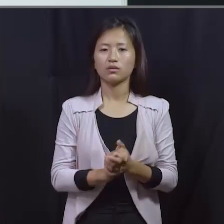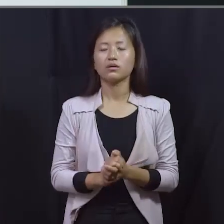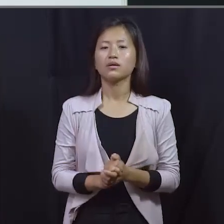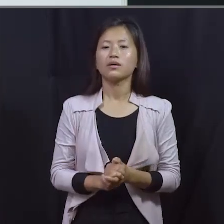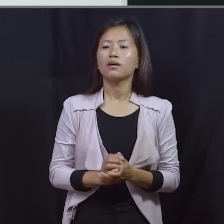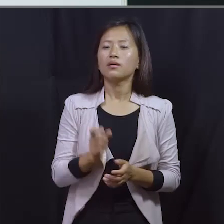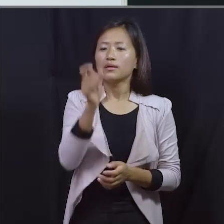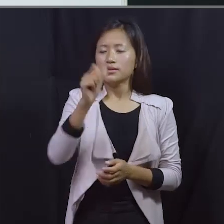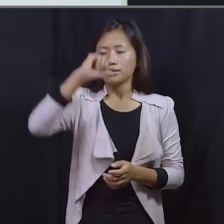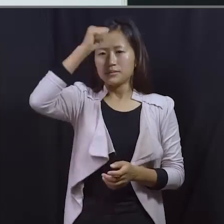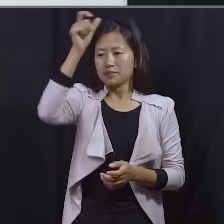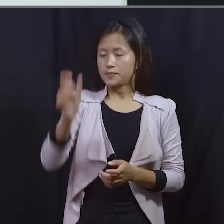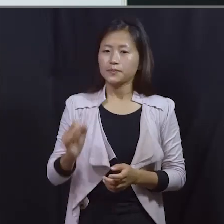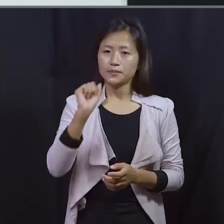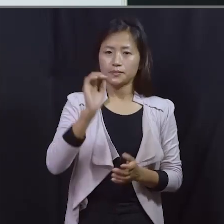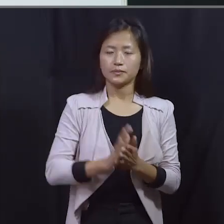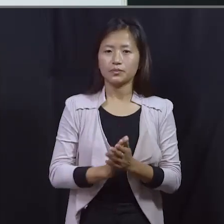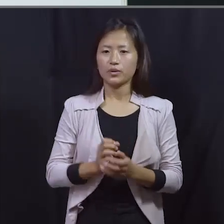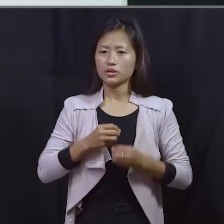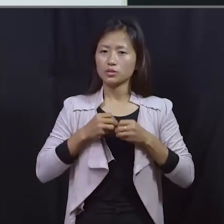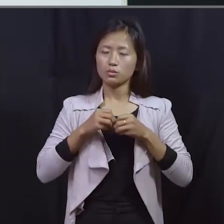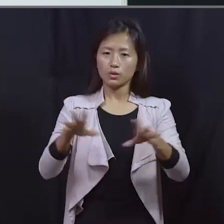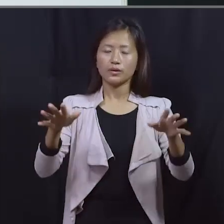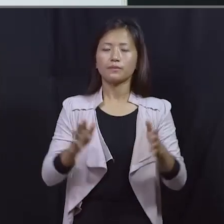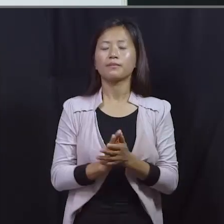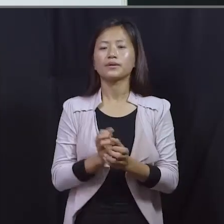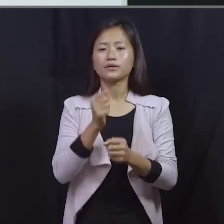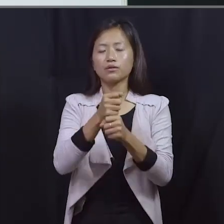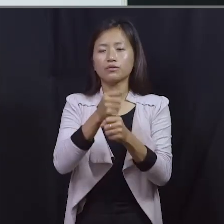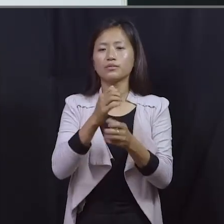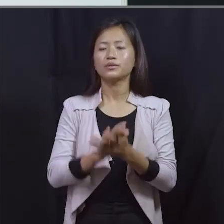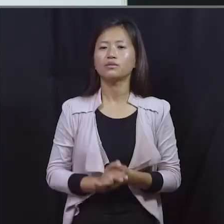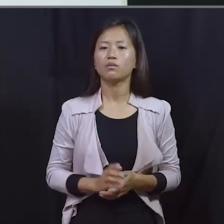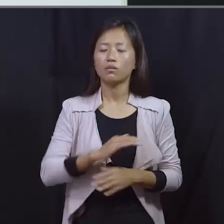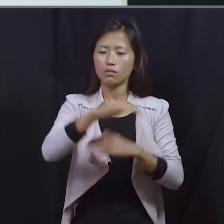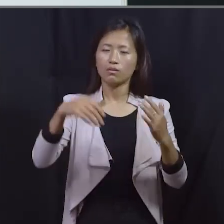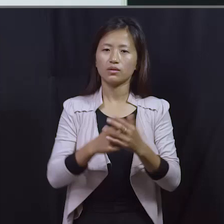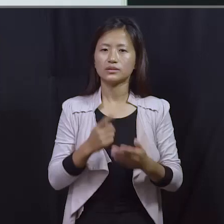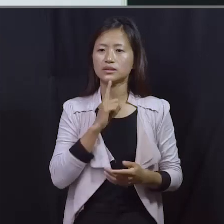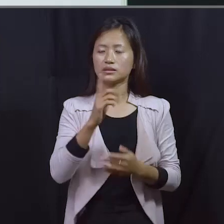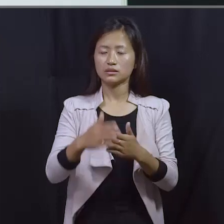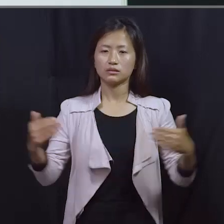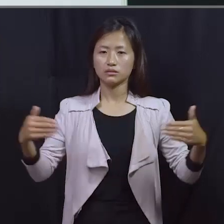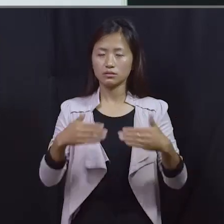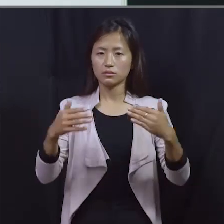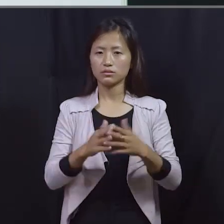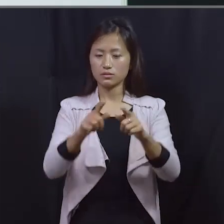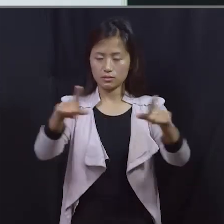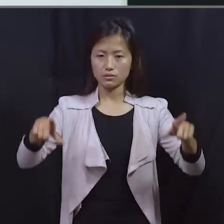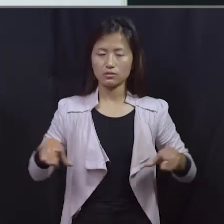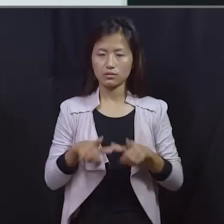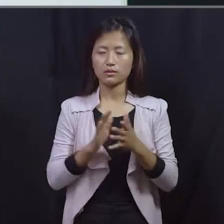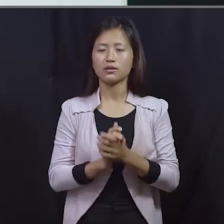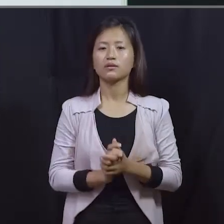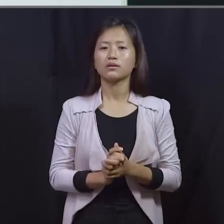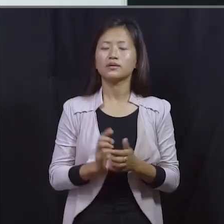were being exploited by the government. The whole idea of the introduction of this land settlement, known as this roadway settlement,